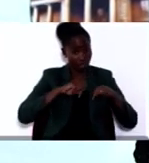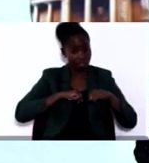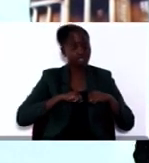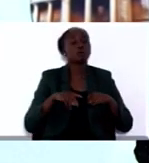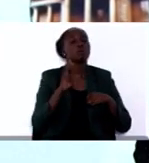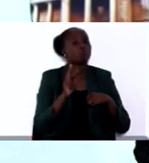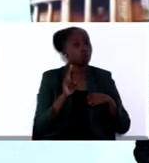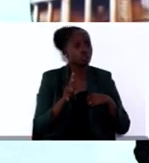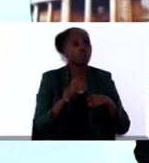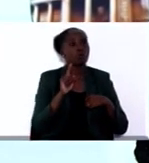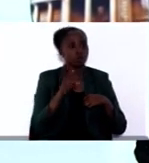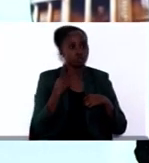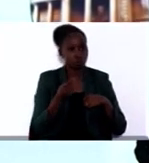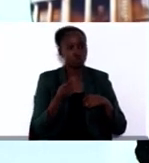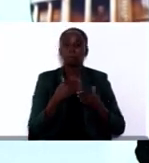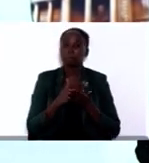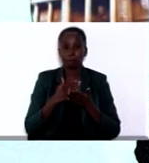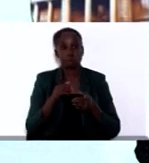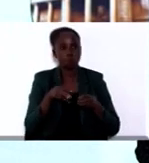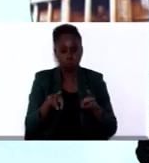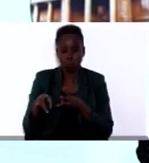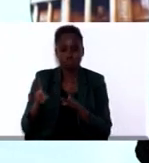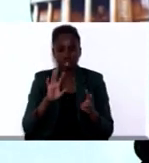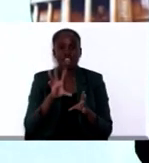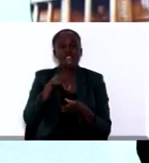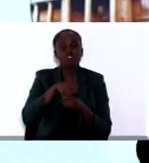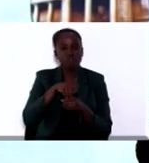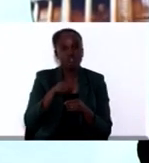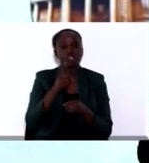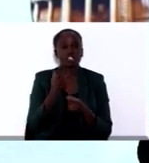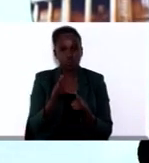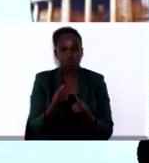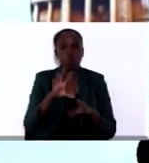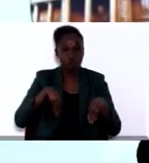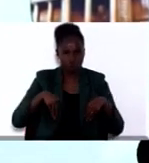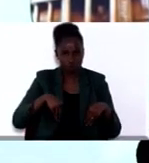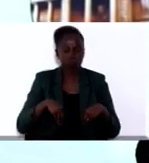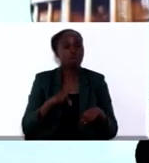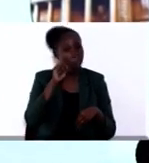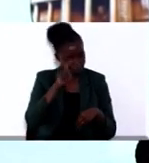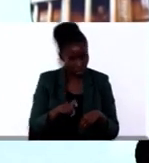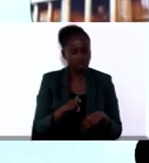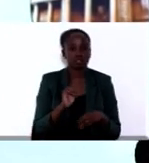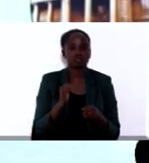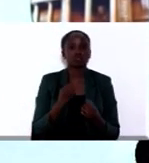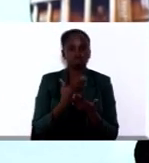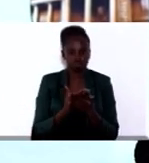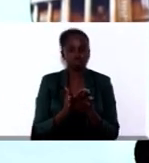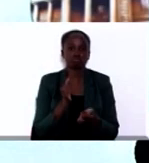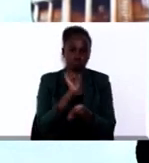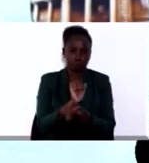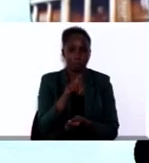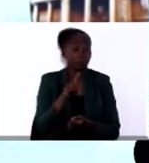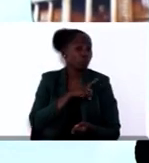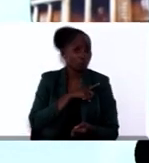these rogue elements that are involved in fraud. They must be brought to justice because they've